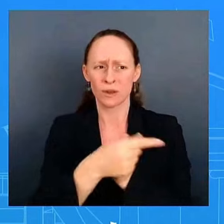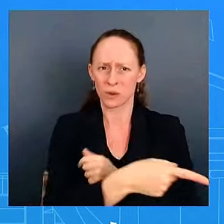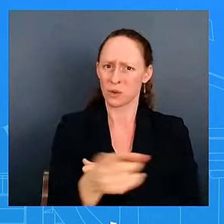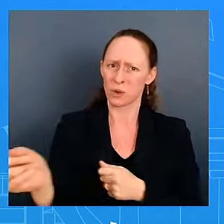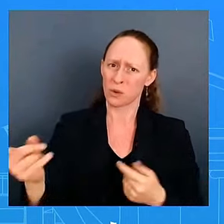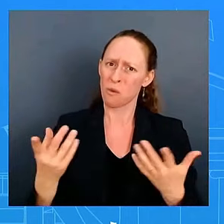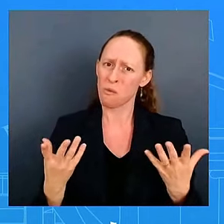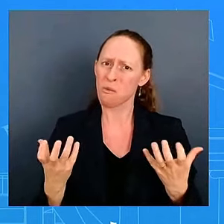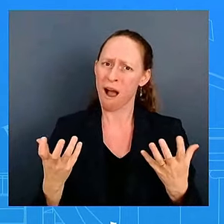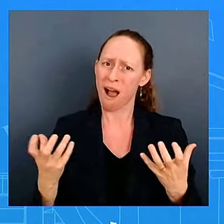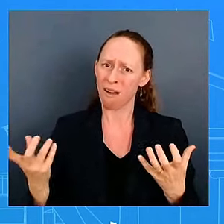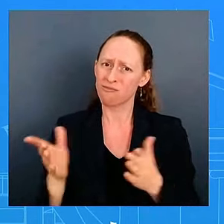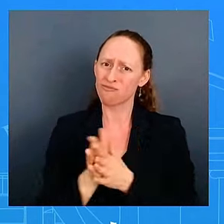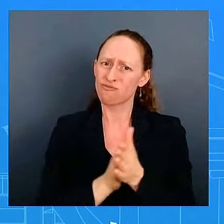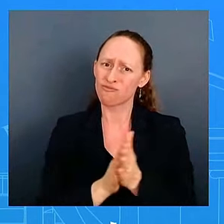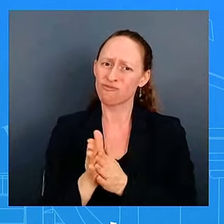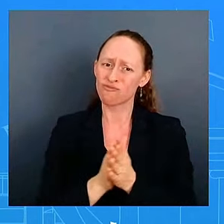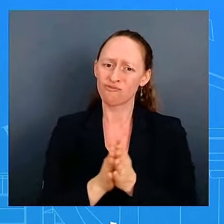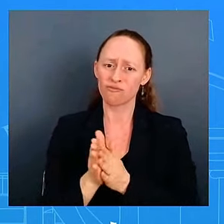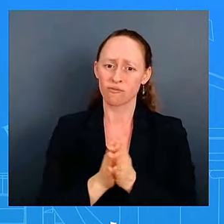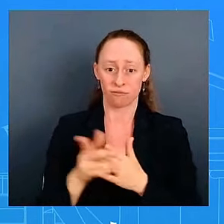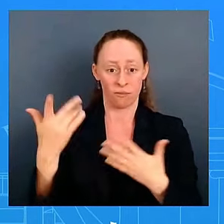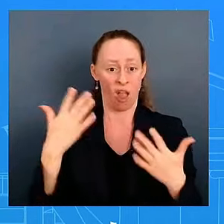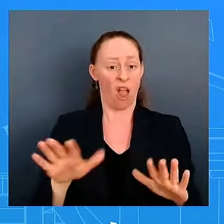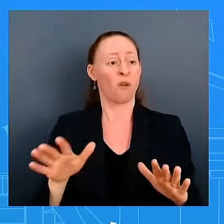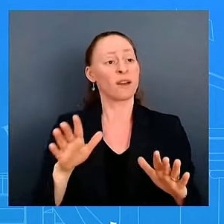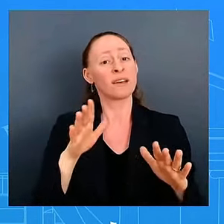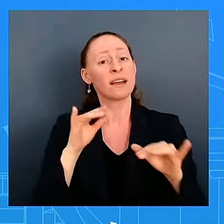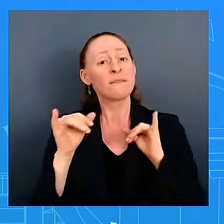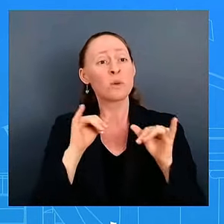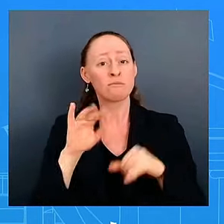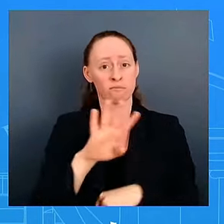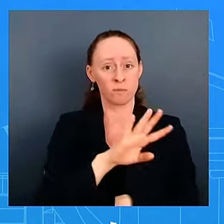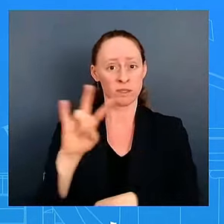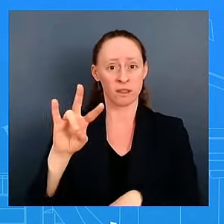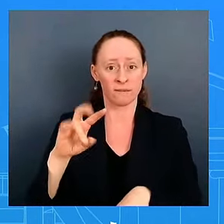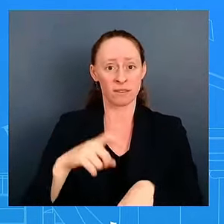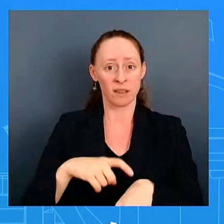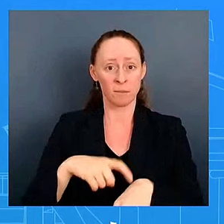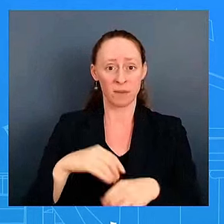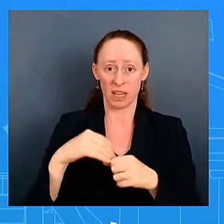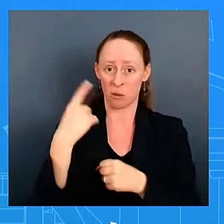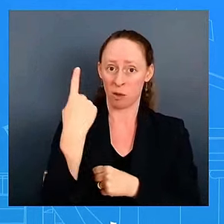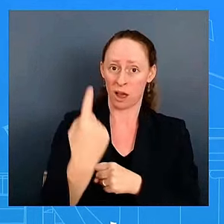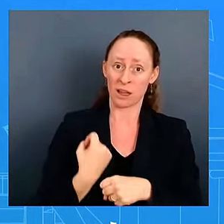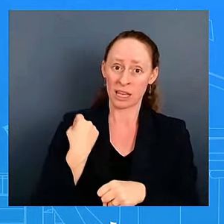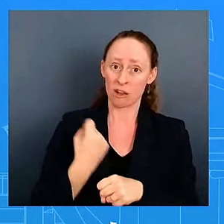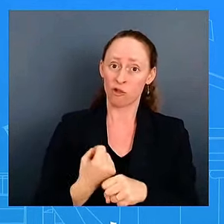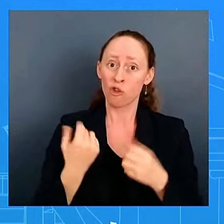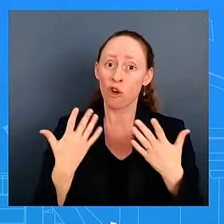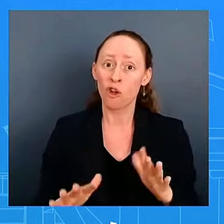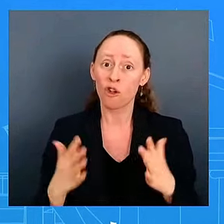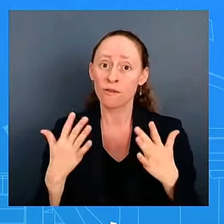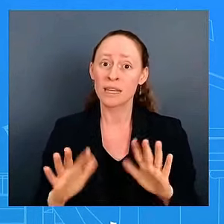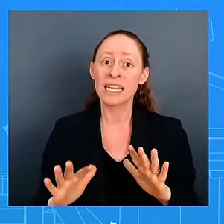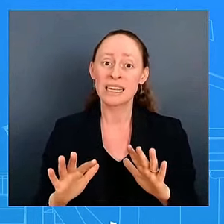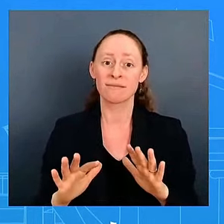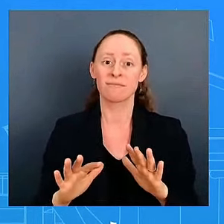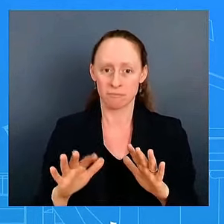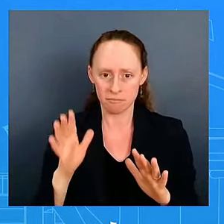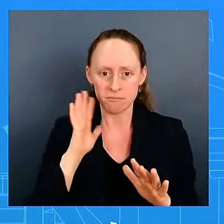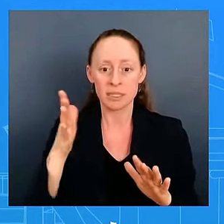in this year alone, and we're going to continue to create opportunities to do this. We're going to get out there so he can engage with the American people